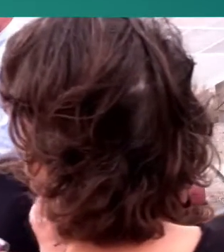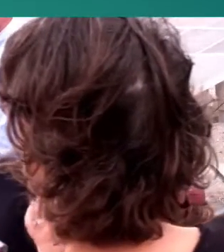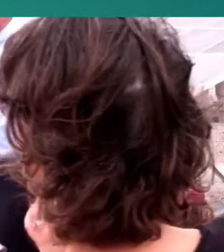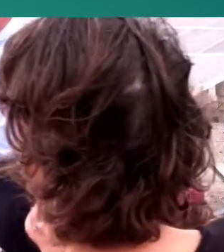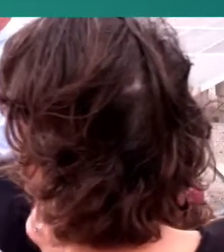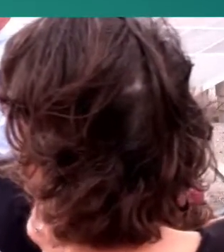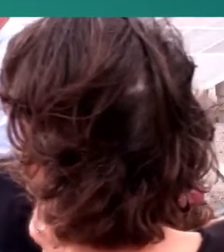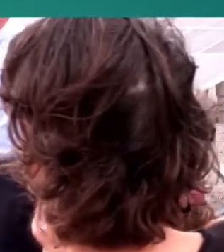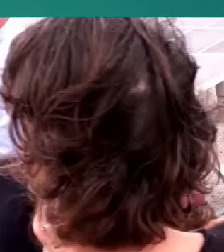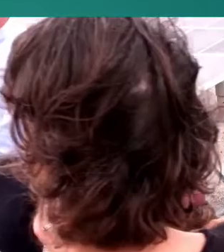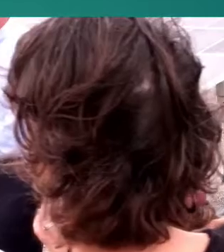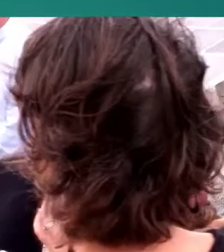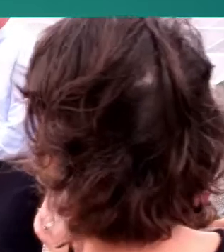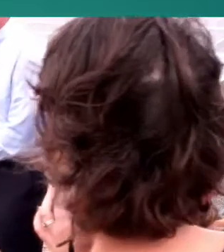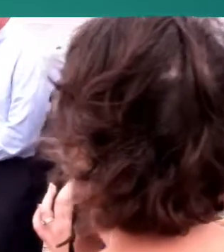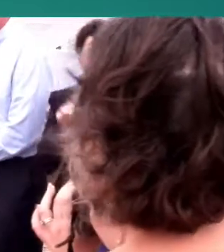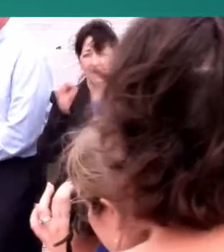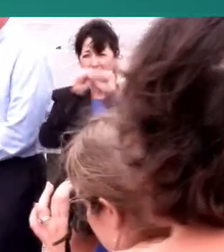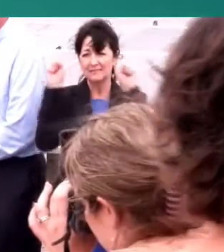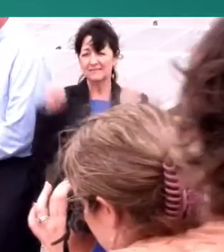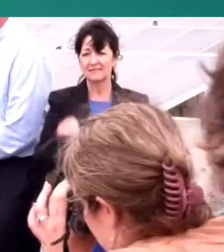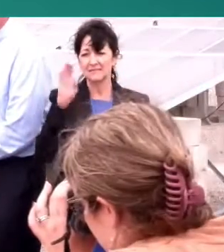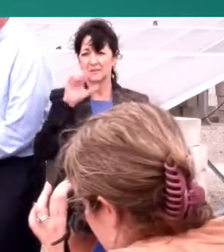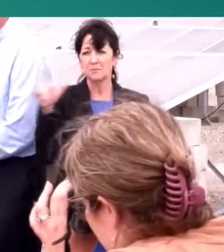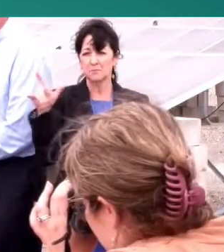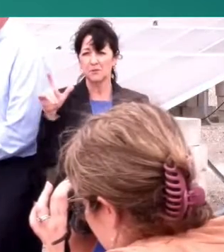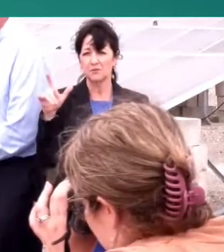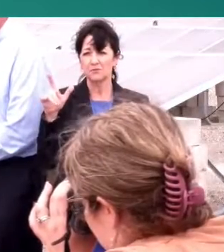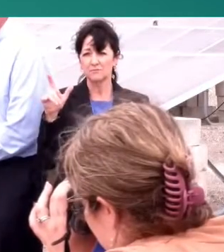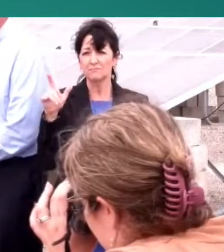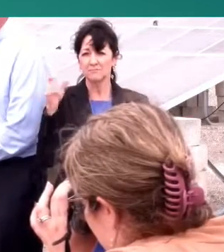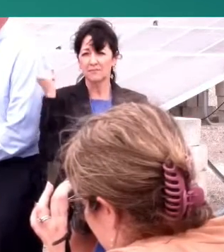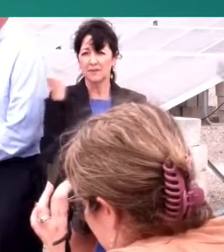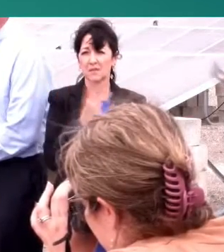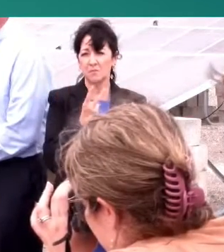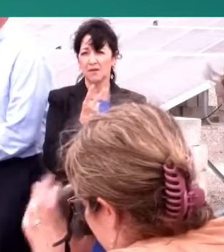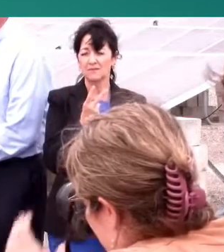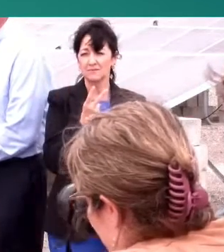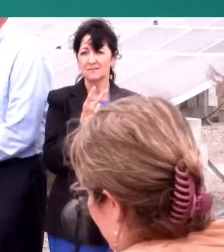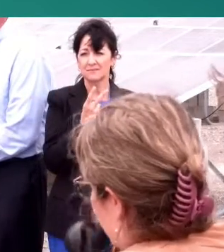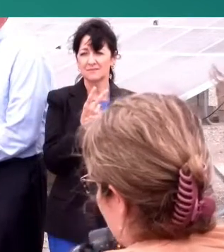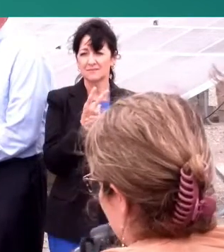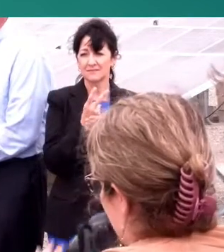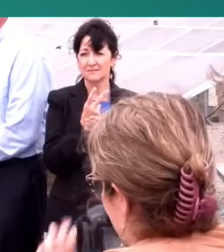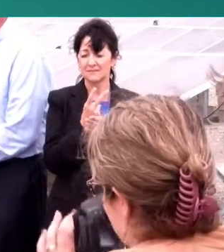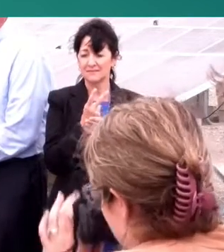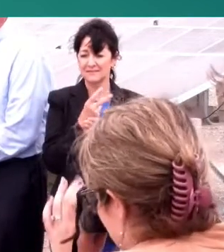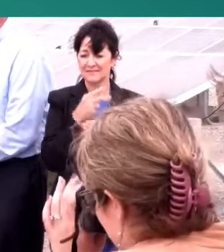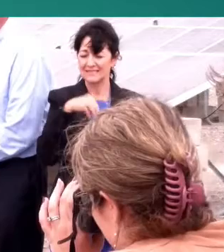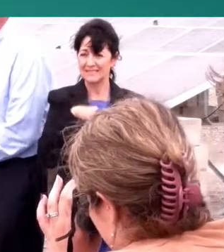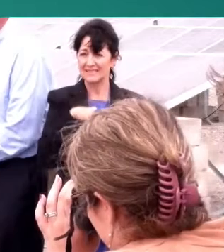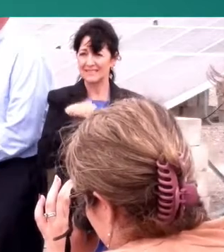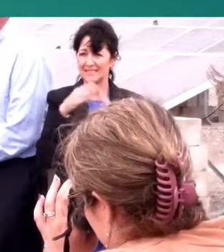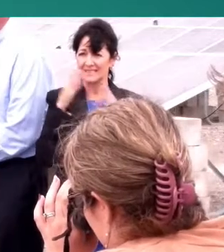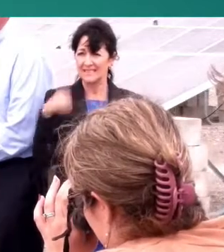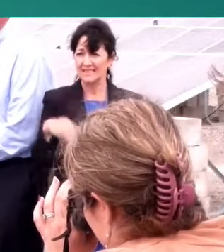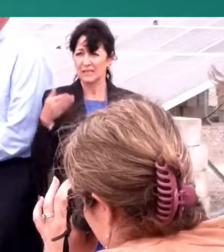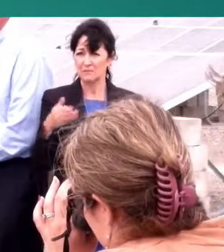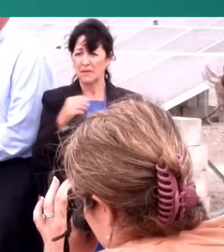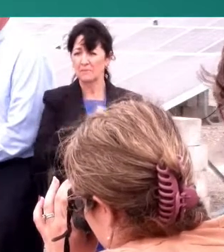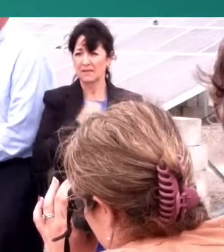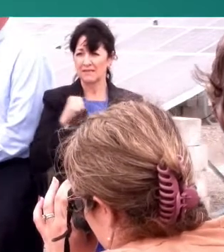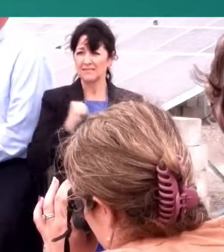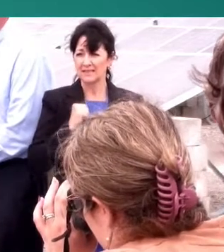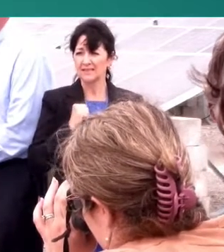the infrastructure bill that's passed this House, I want to say, maybe the Senate. And